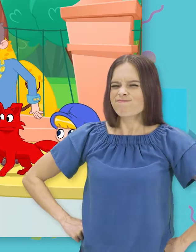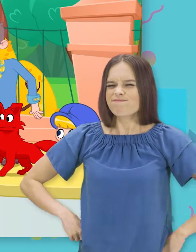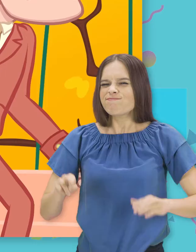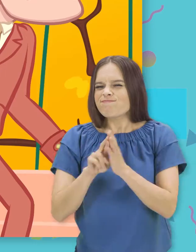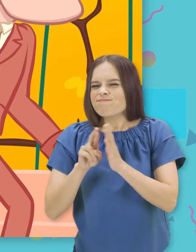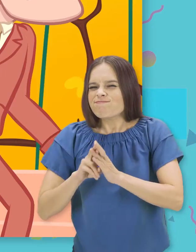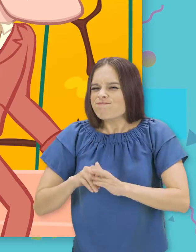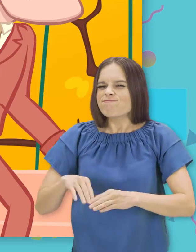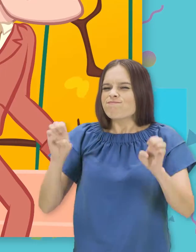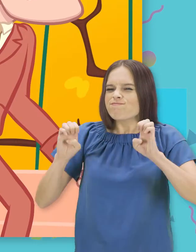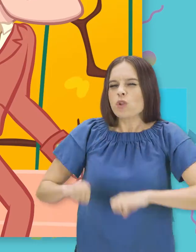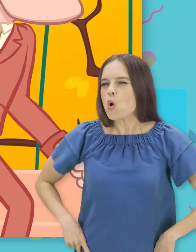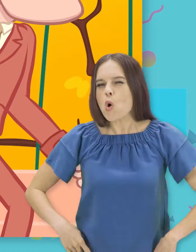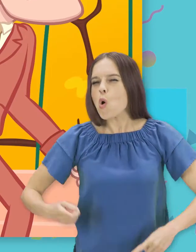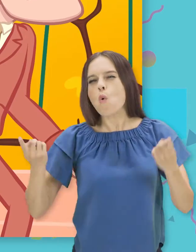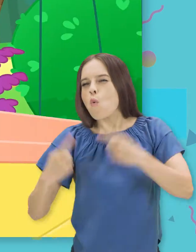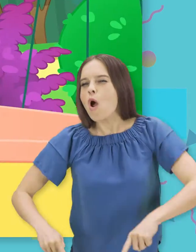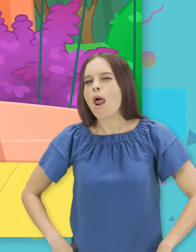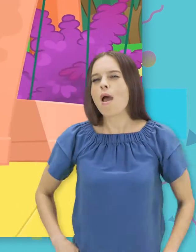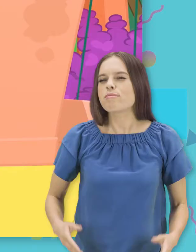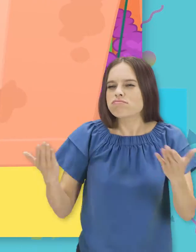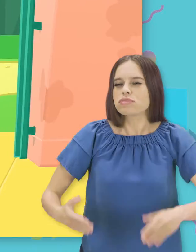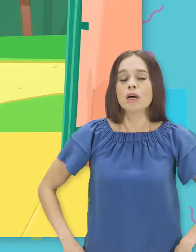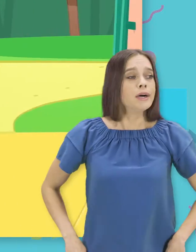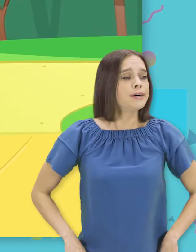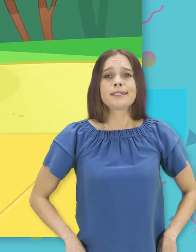All right. What's going on here?